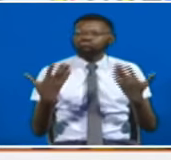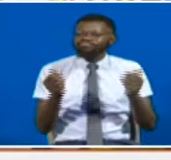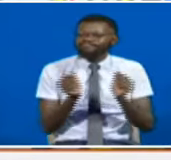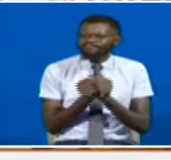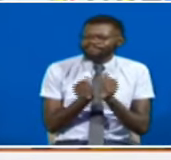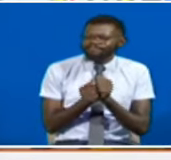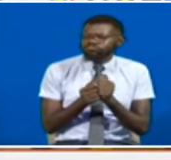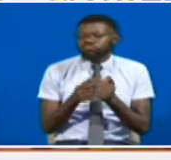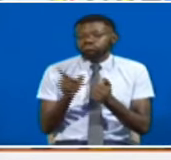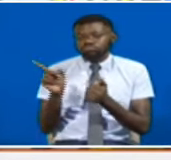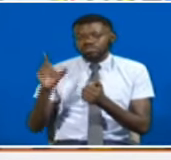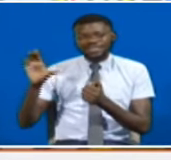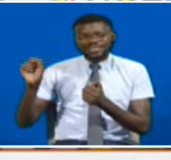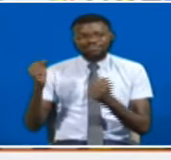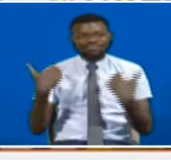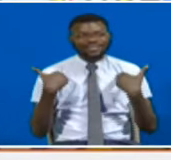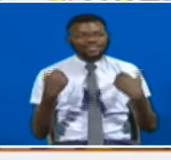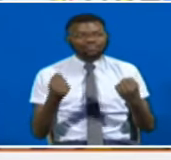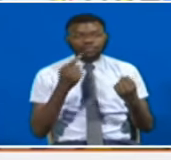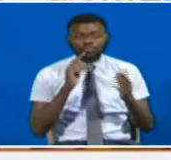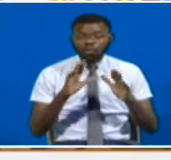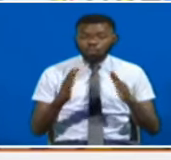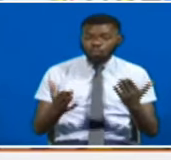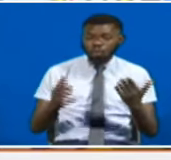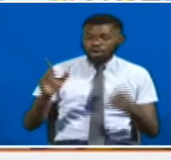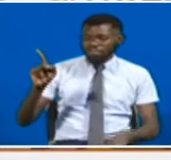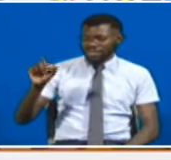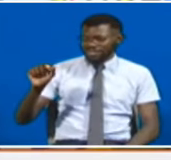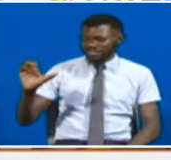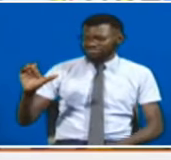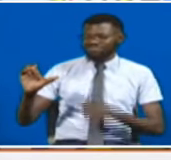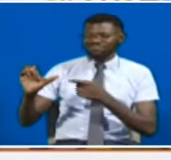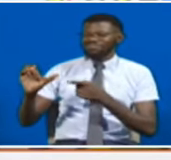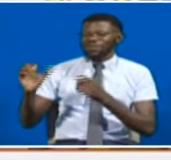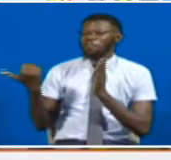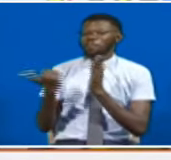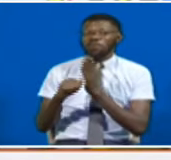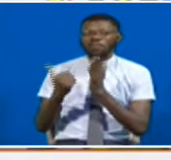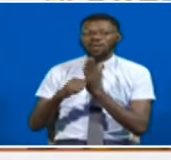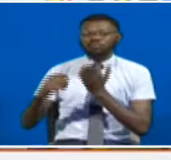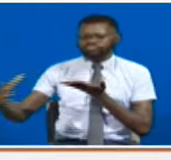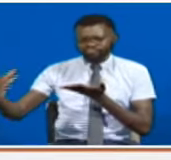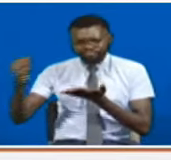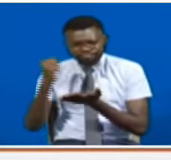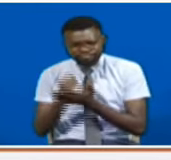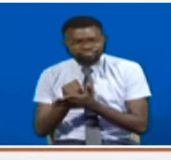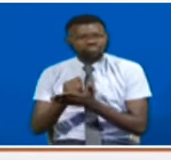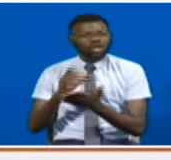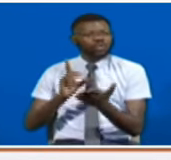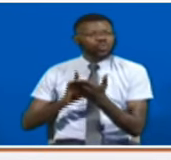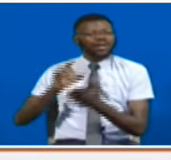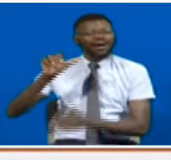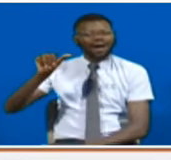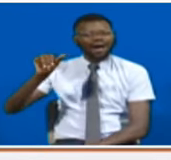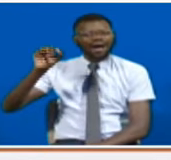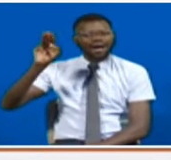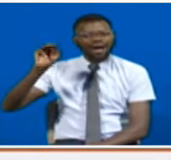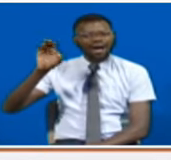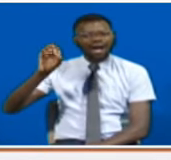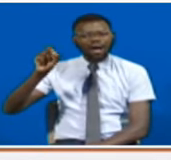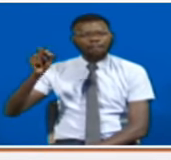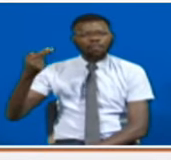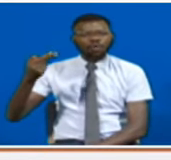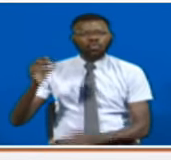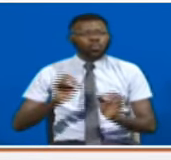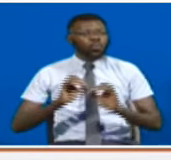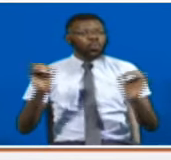Cabinet Secretary Susan Nakhumicha said PSC was to blame for the delay in confirming Dr. Amoth. It is said that the re-advertisement